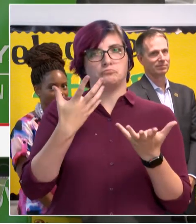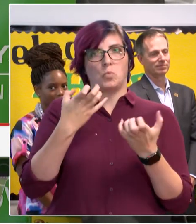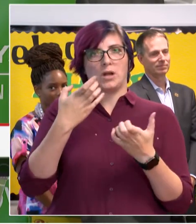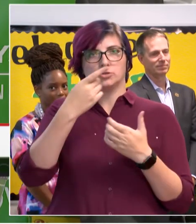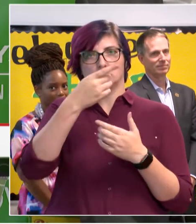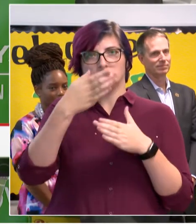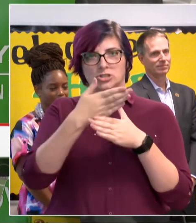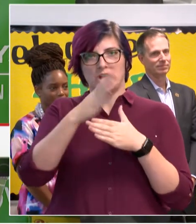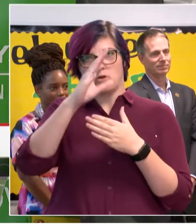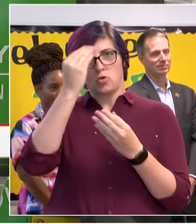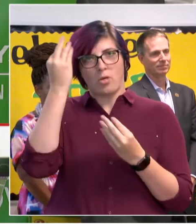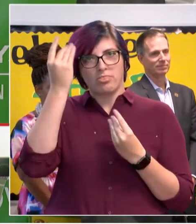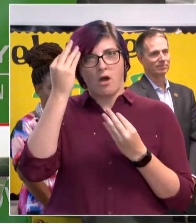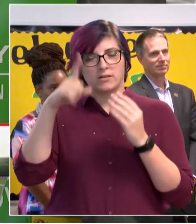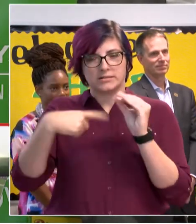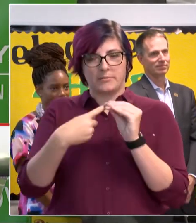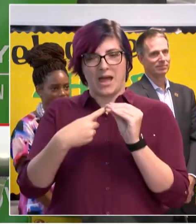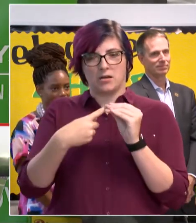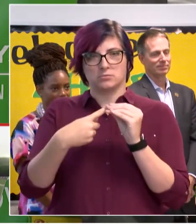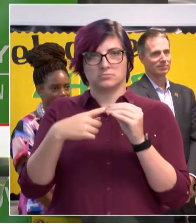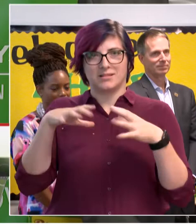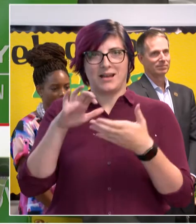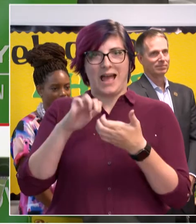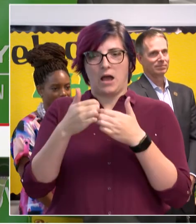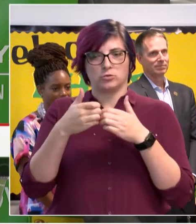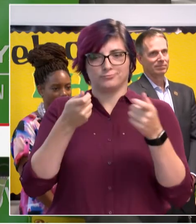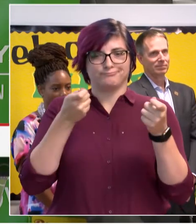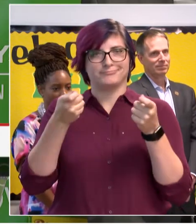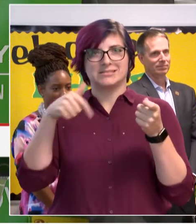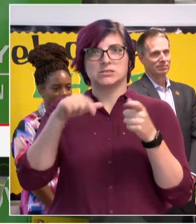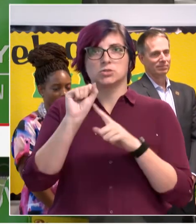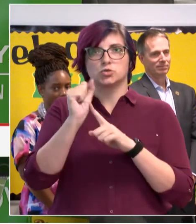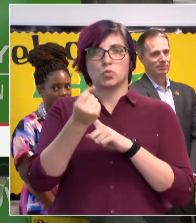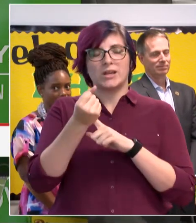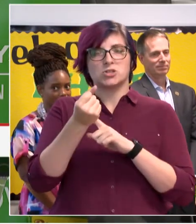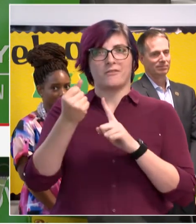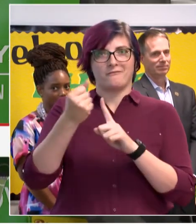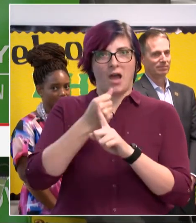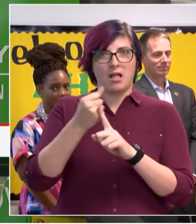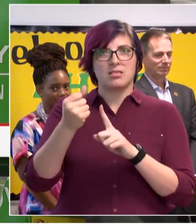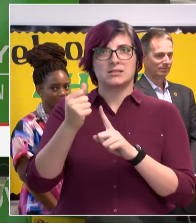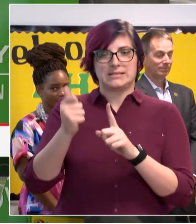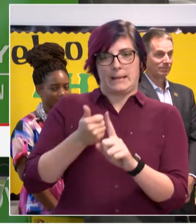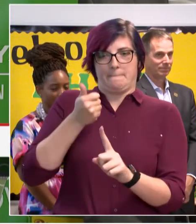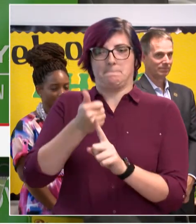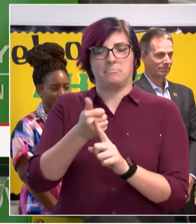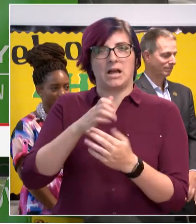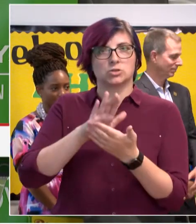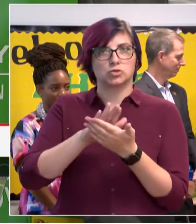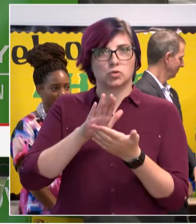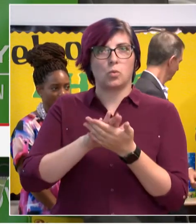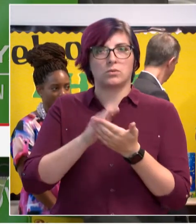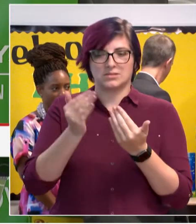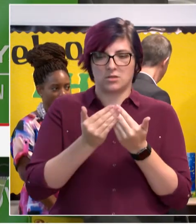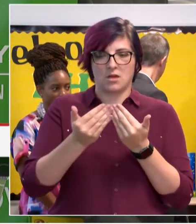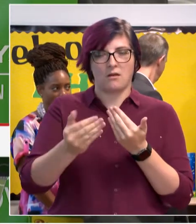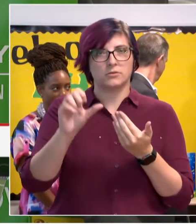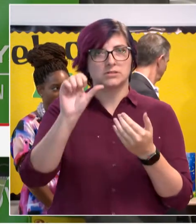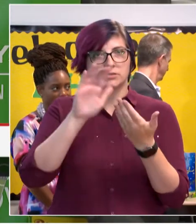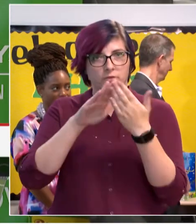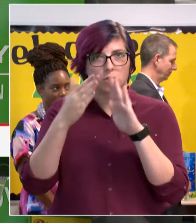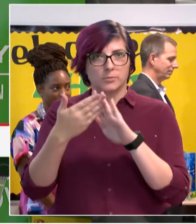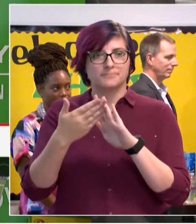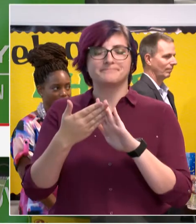a handle around this situation of violence that impacts schools, obviously, as well as the rest of the community.